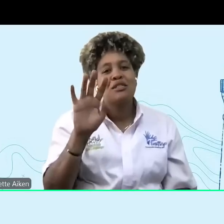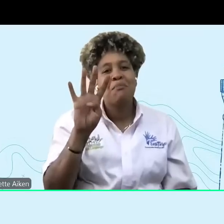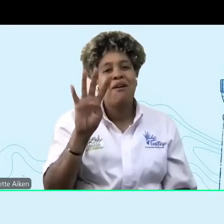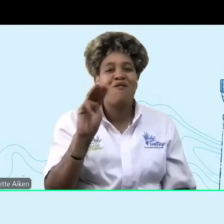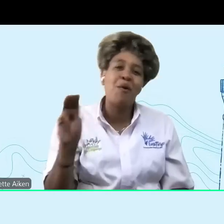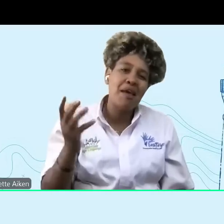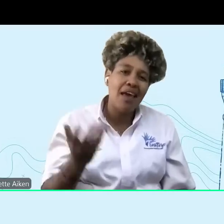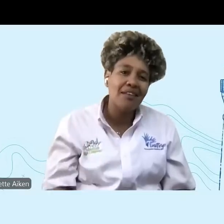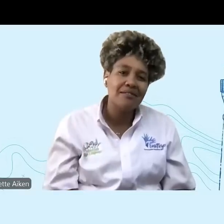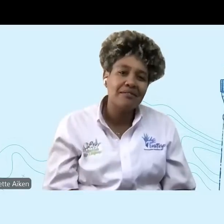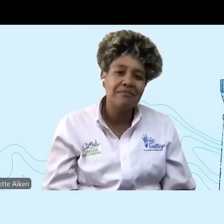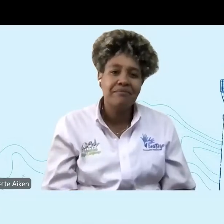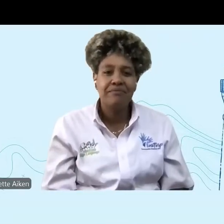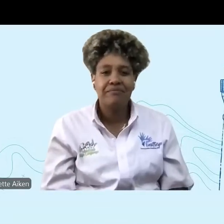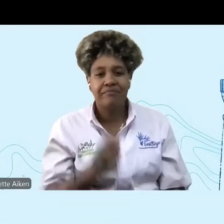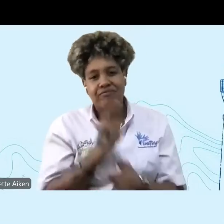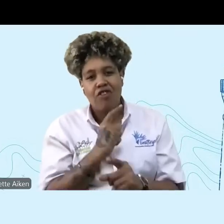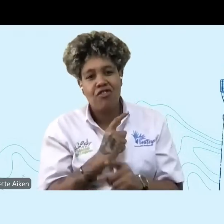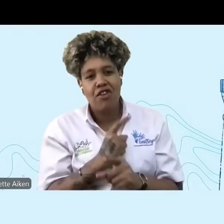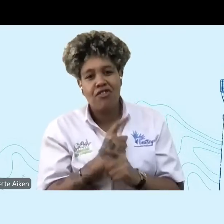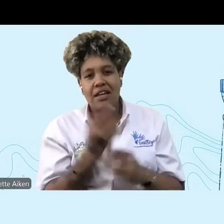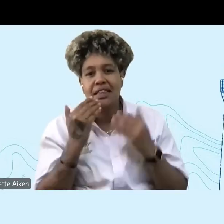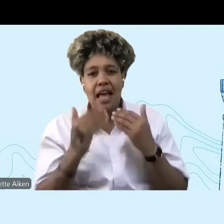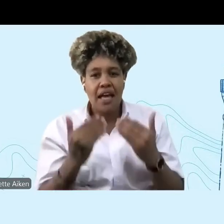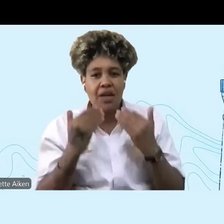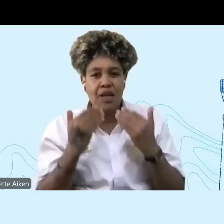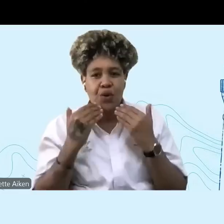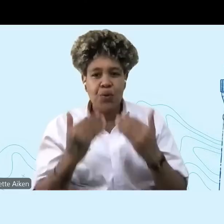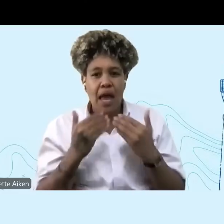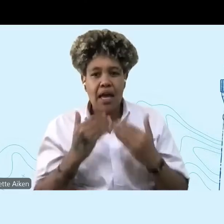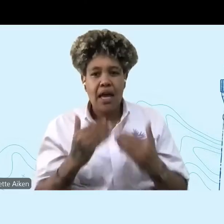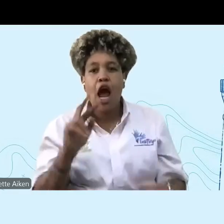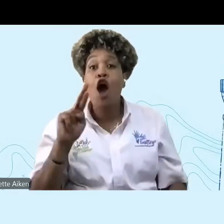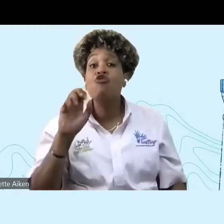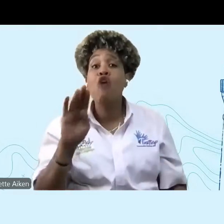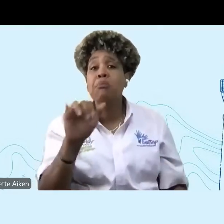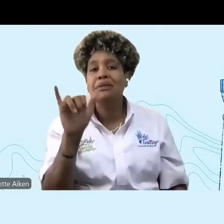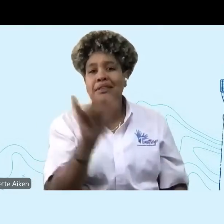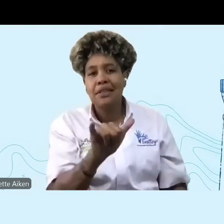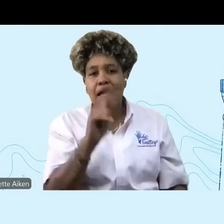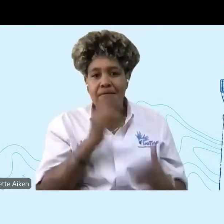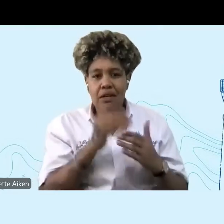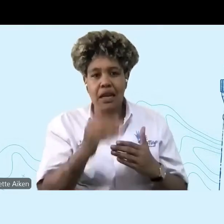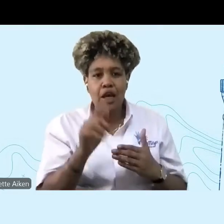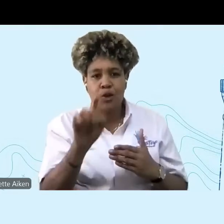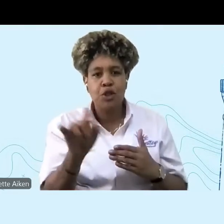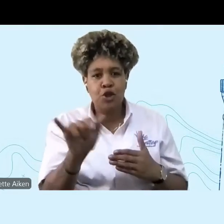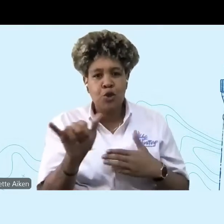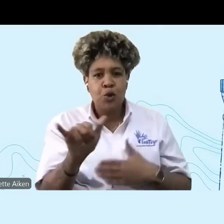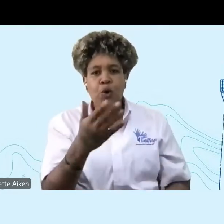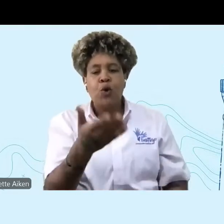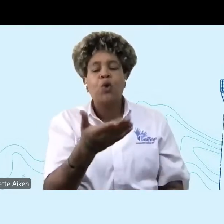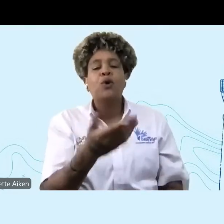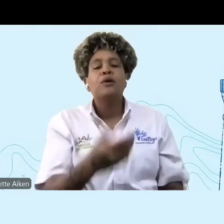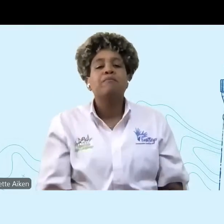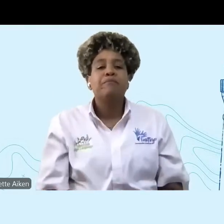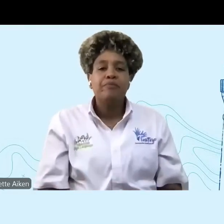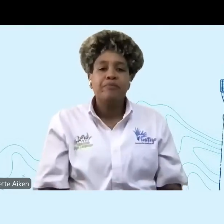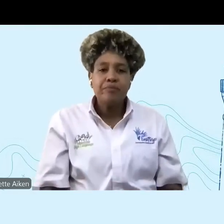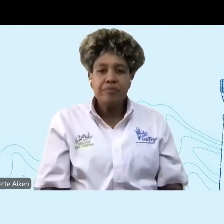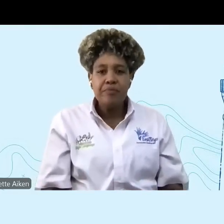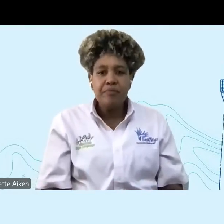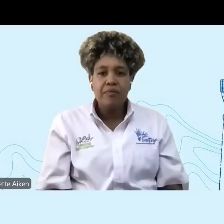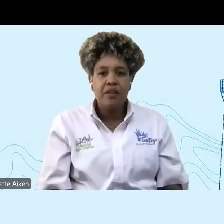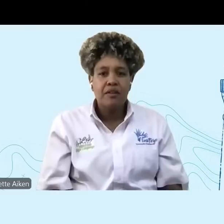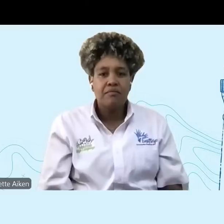Yeah. Okay, great. Thank you. And Rob, you can stay on for the next question as well.